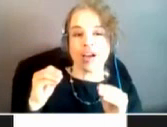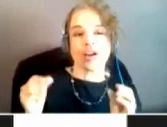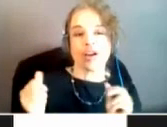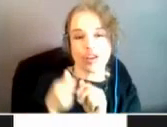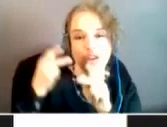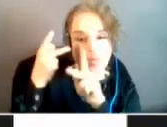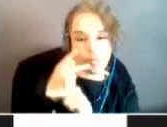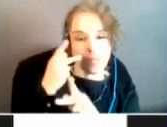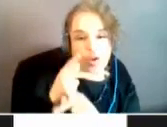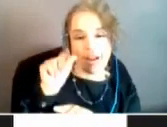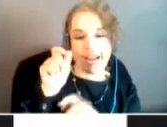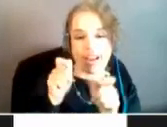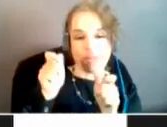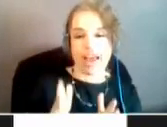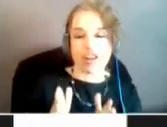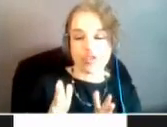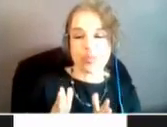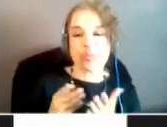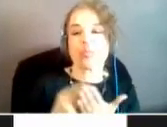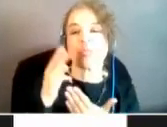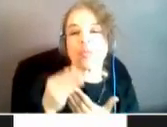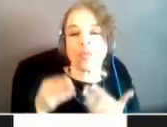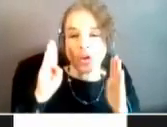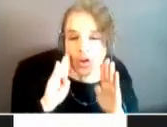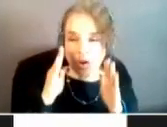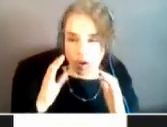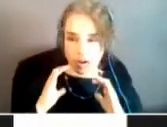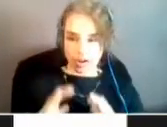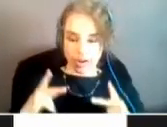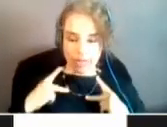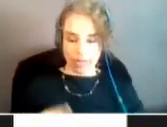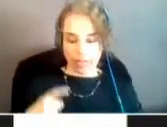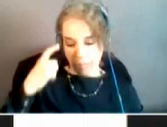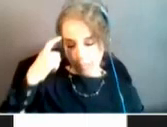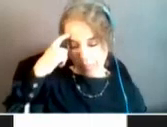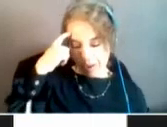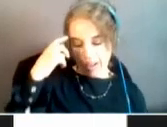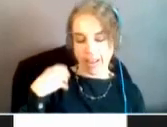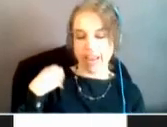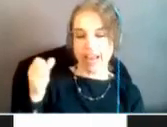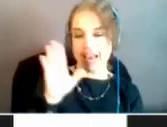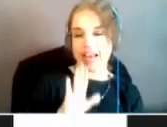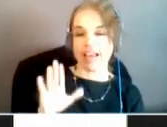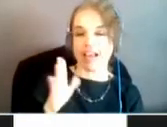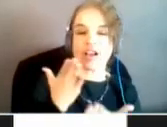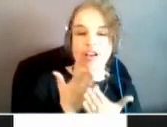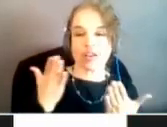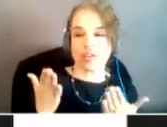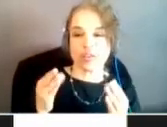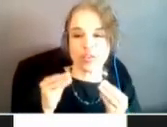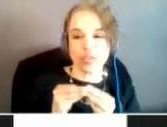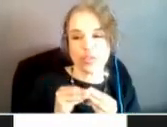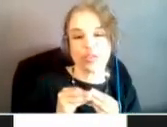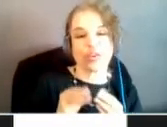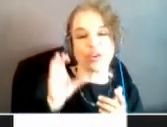multiple case management programs that are focused on the client's physical and mental health and a range of services designed to